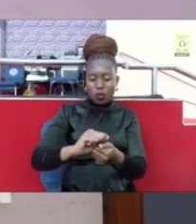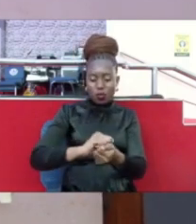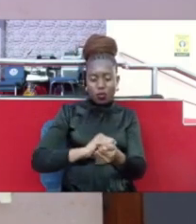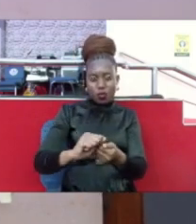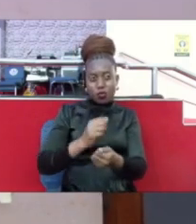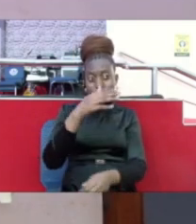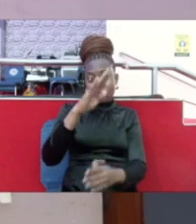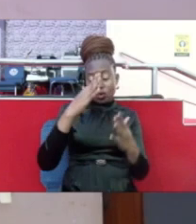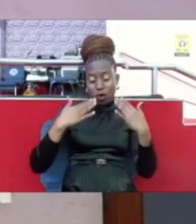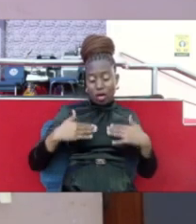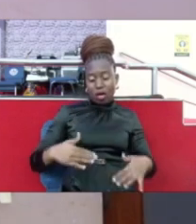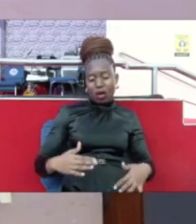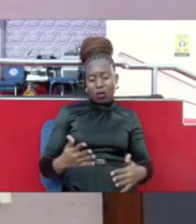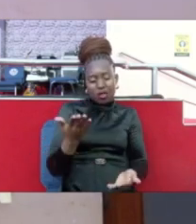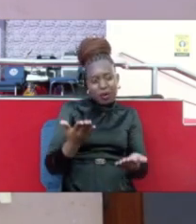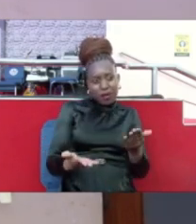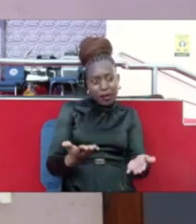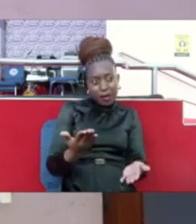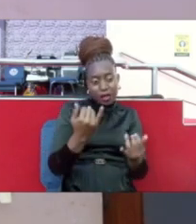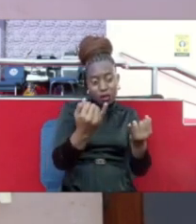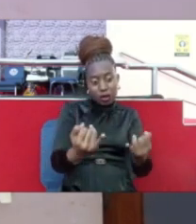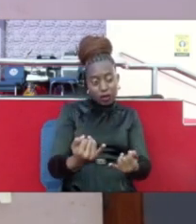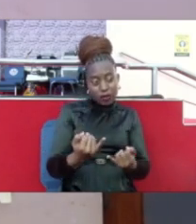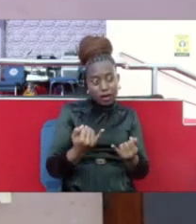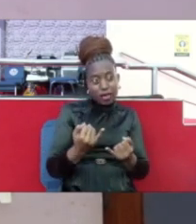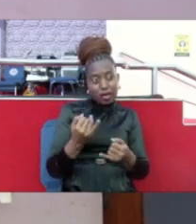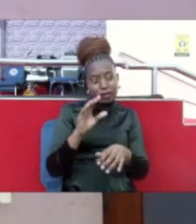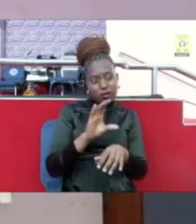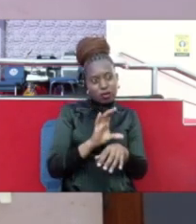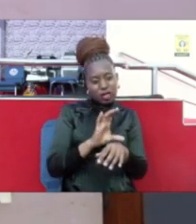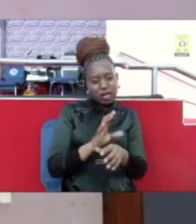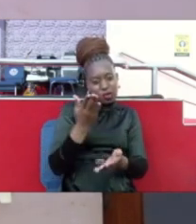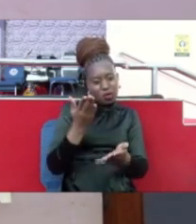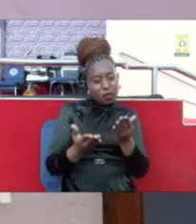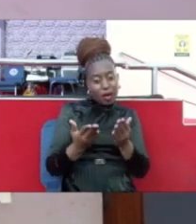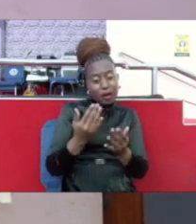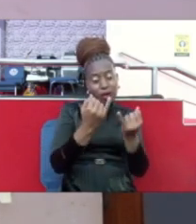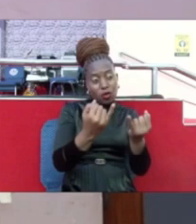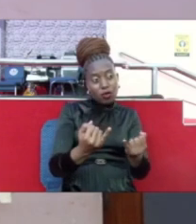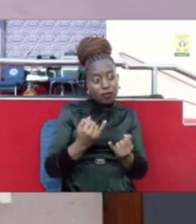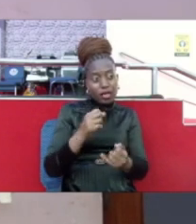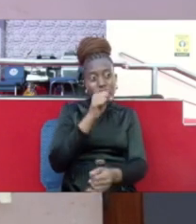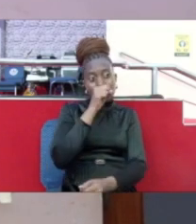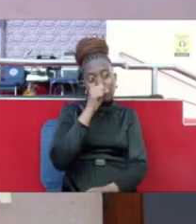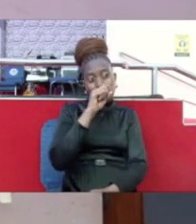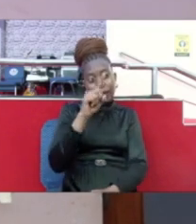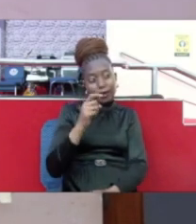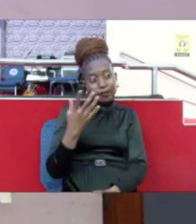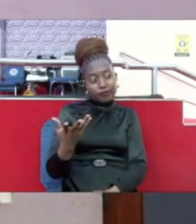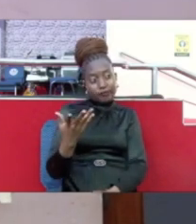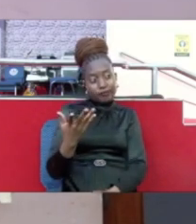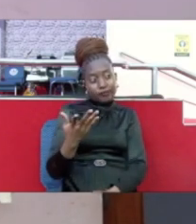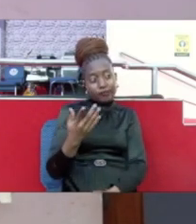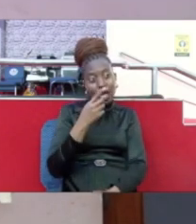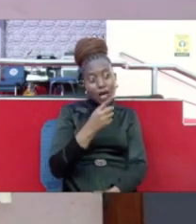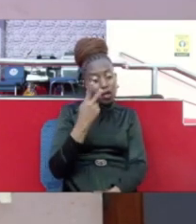Na kualika kwenye mikutano ya kina dada? Or to a supper that's at the church? Ama kwenye chakula ambacho kimeandaliwa na kanisa? Do you look and